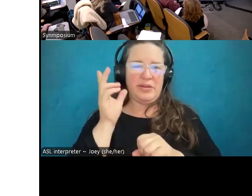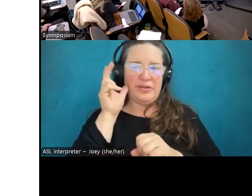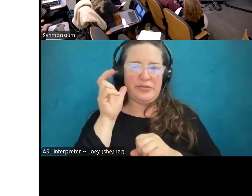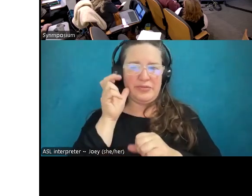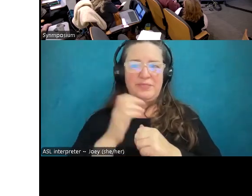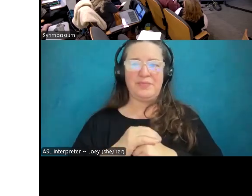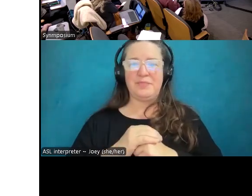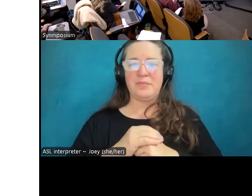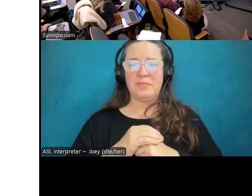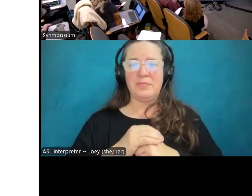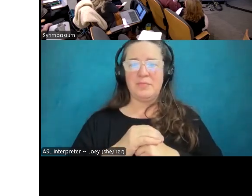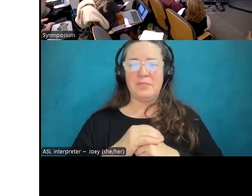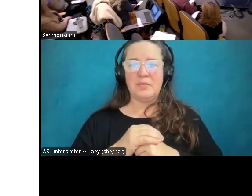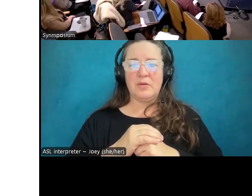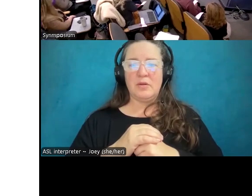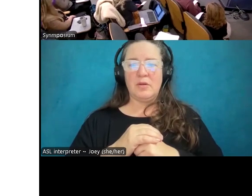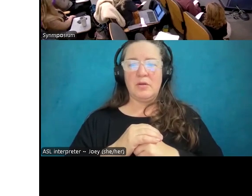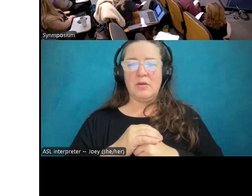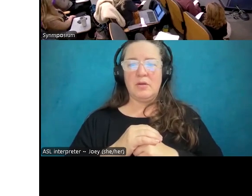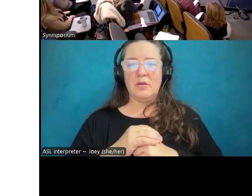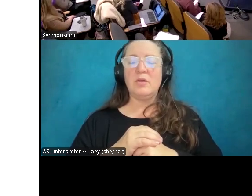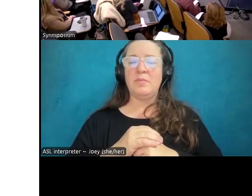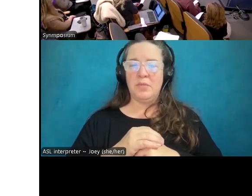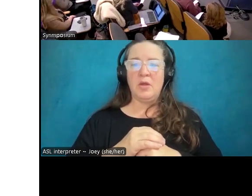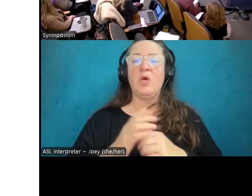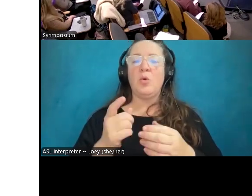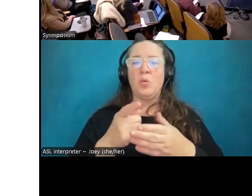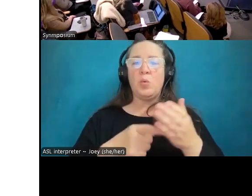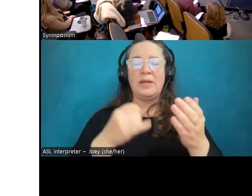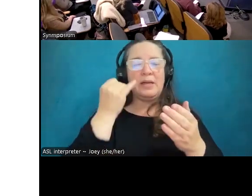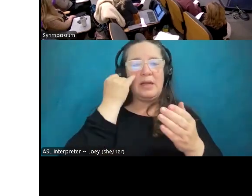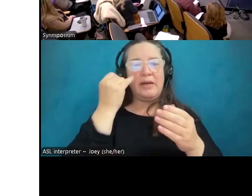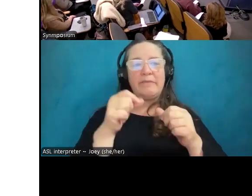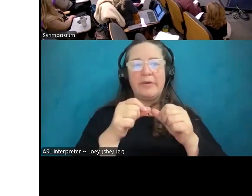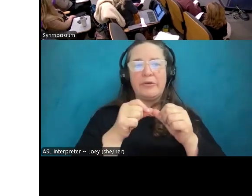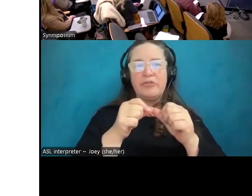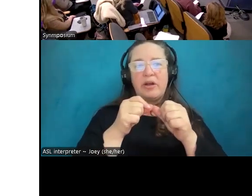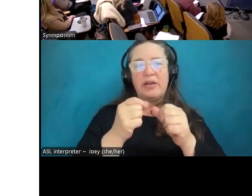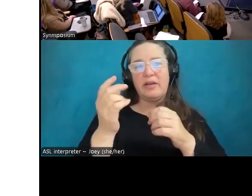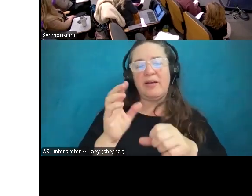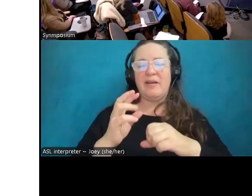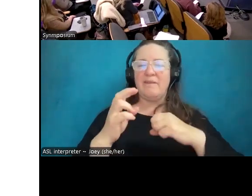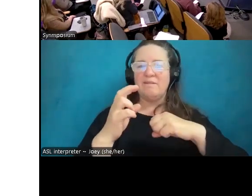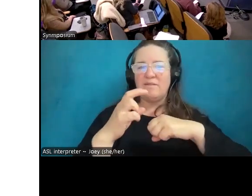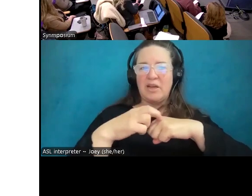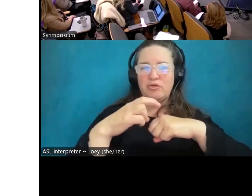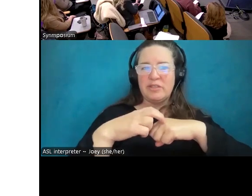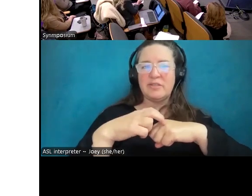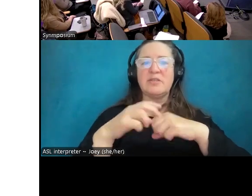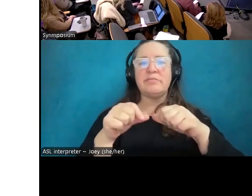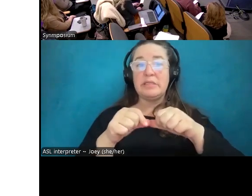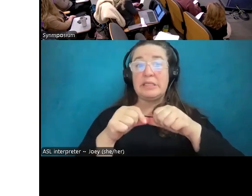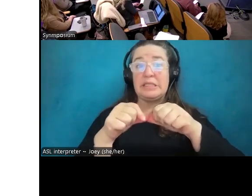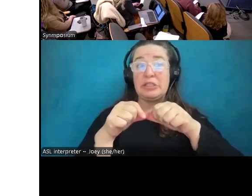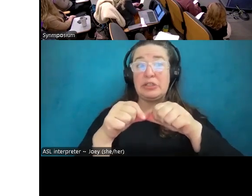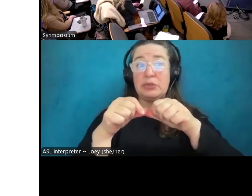a chronic virus that has viral persistence, potentially even people who aren't sick now could be sick in